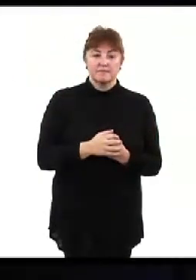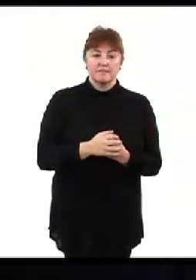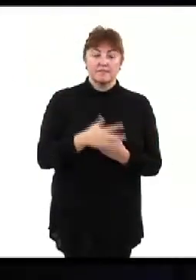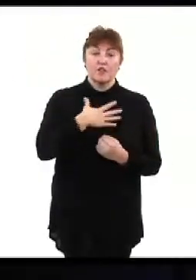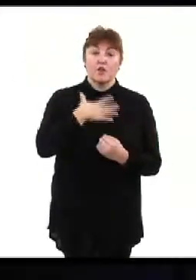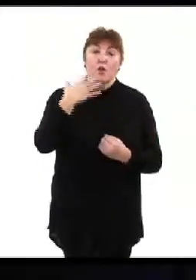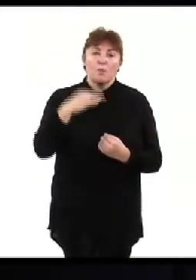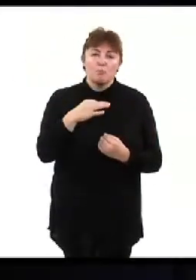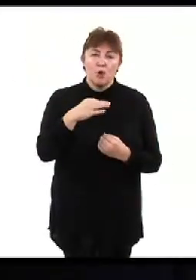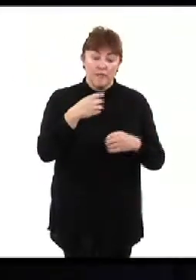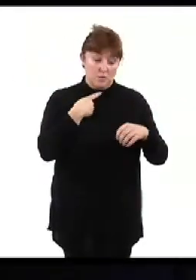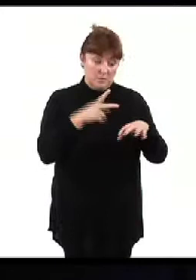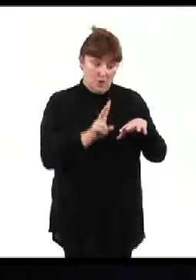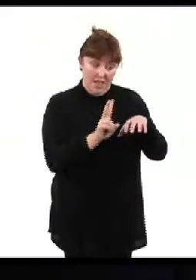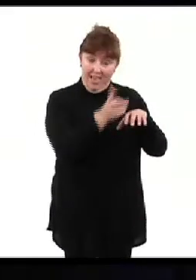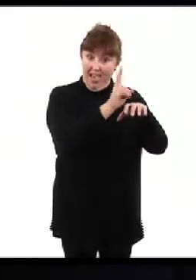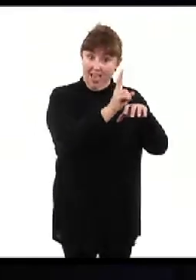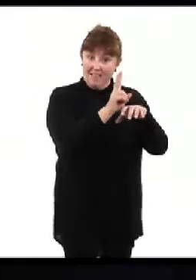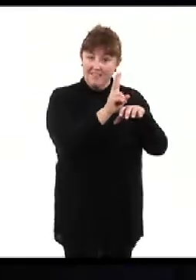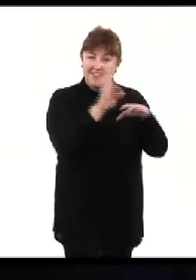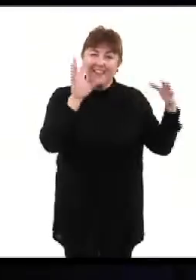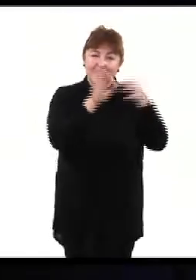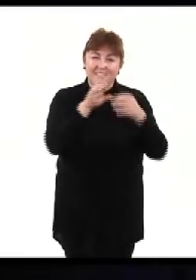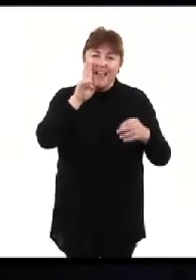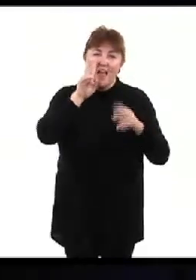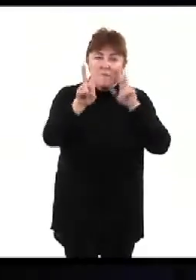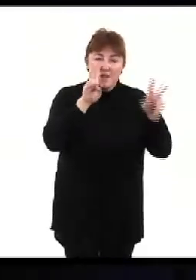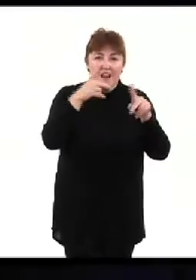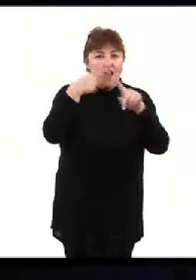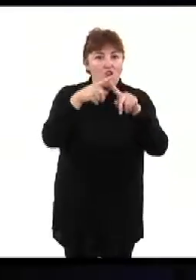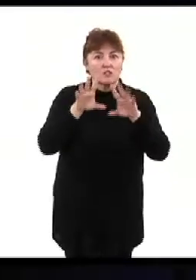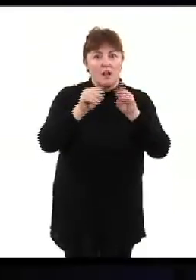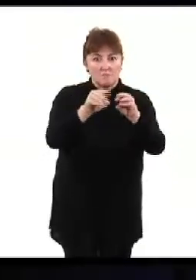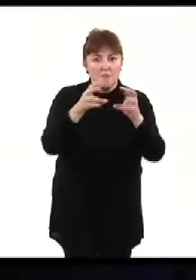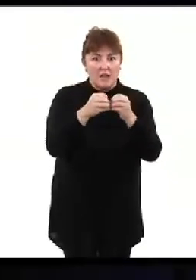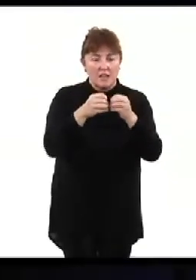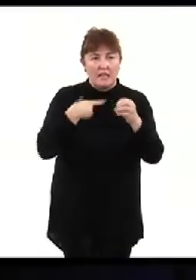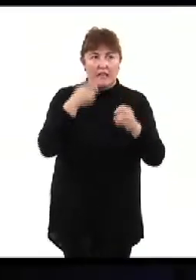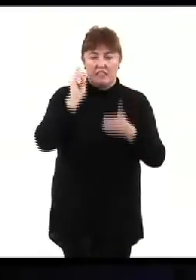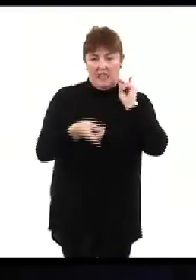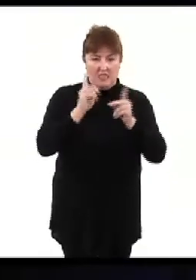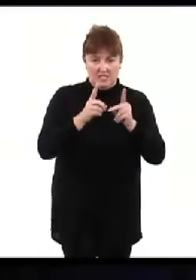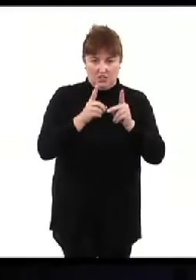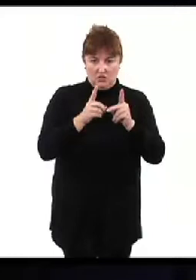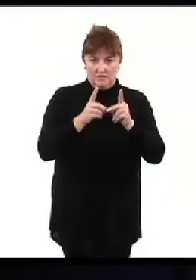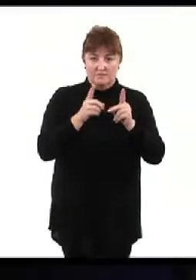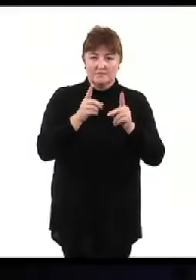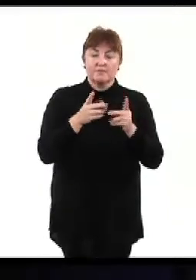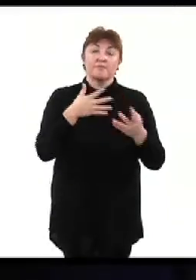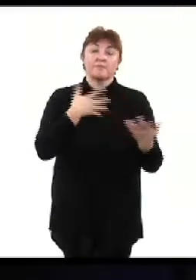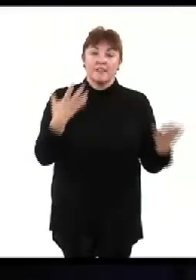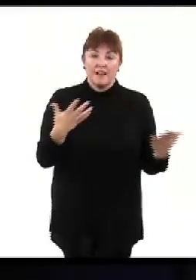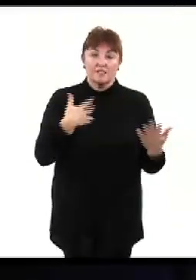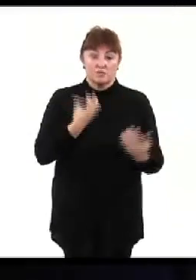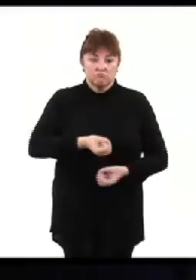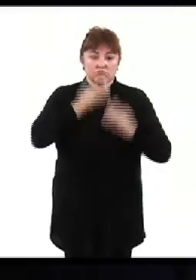with looking at and thinking about manipulable things, and making a decision, so that we're really focusing on the neural regions that are engaged in verb